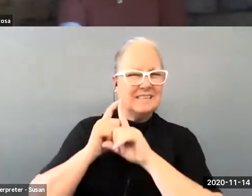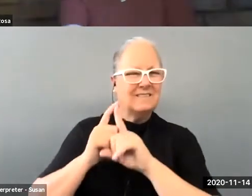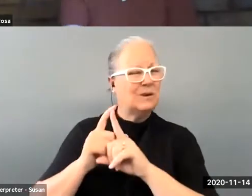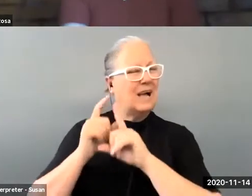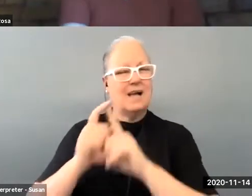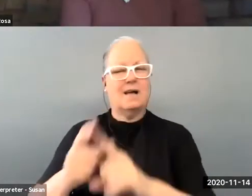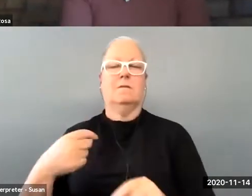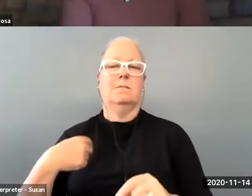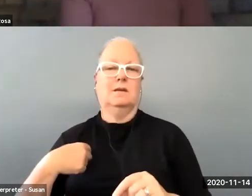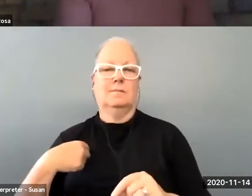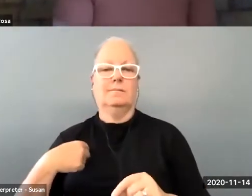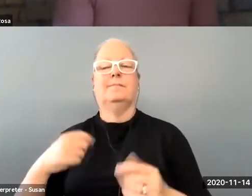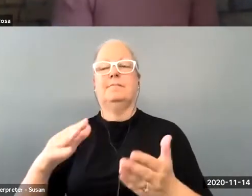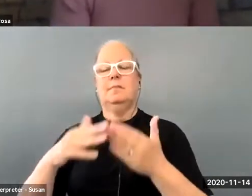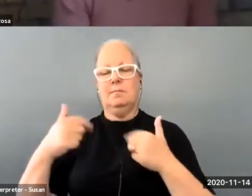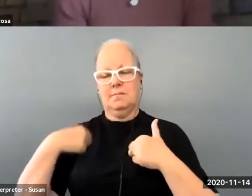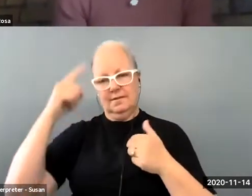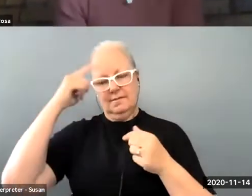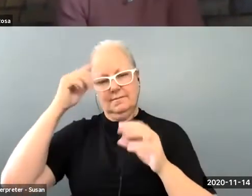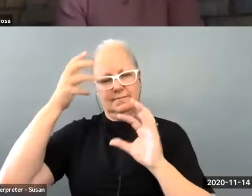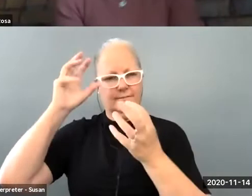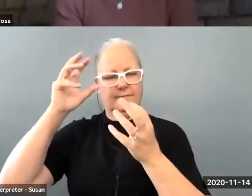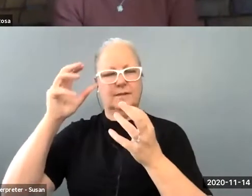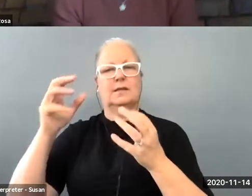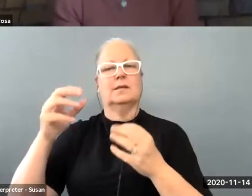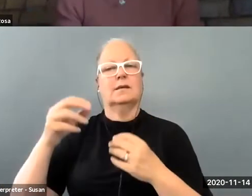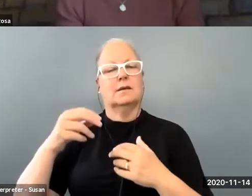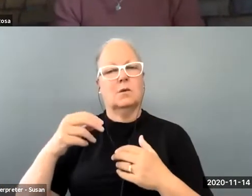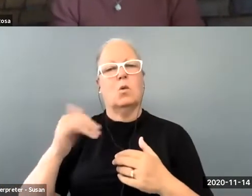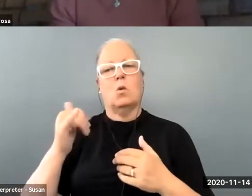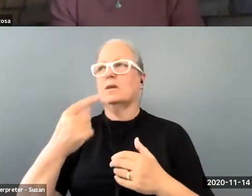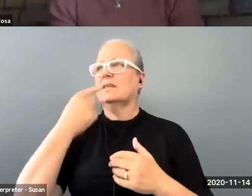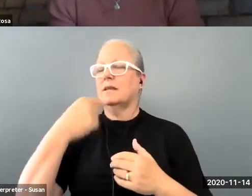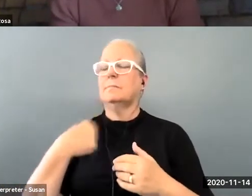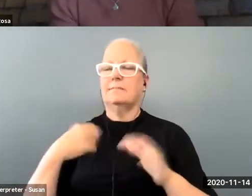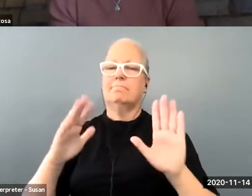that help to reset my brain or that help to reinforce that I'm safe. And